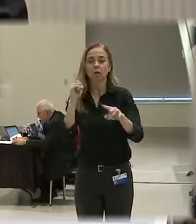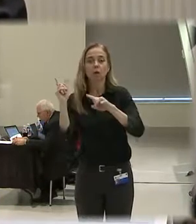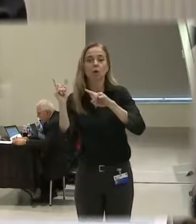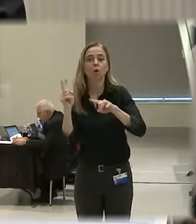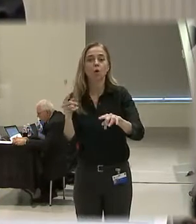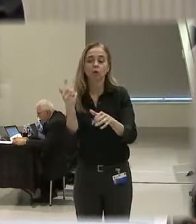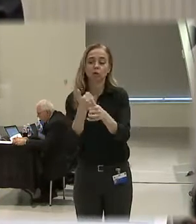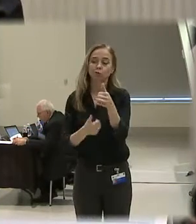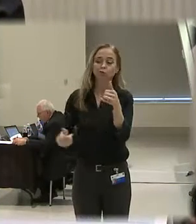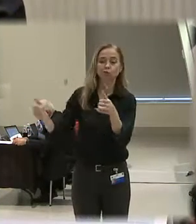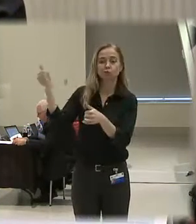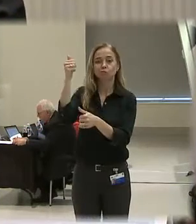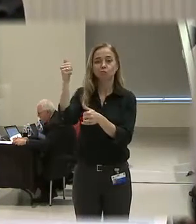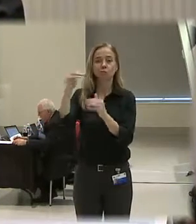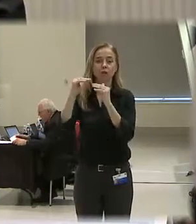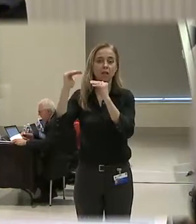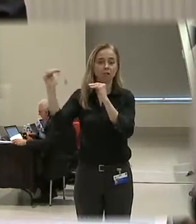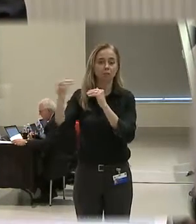incident commander level.